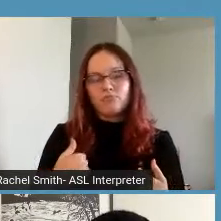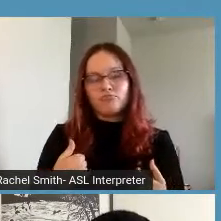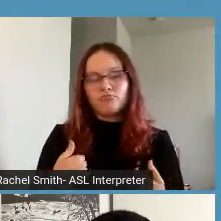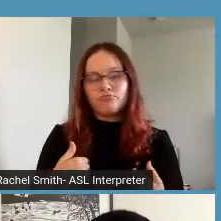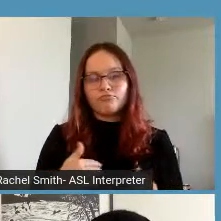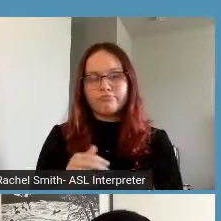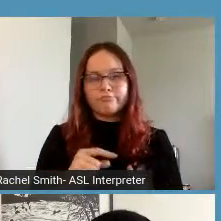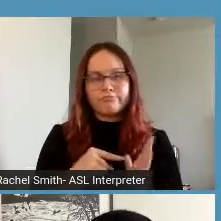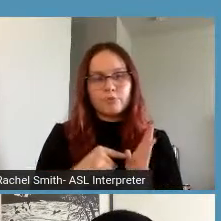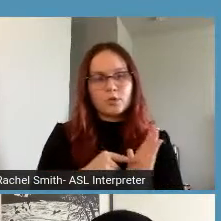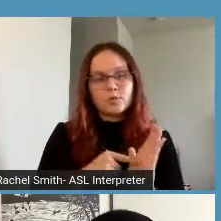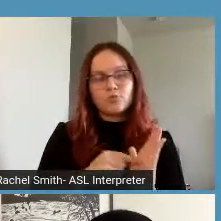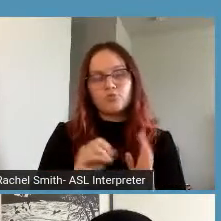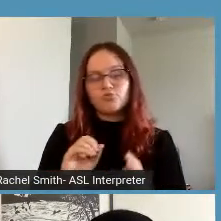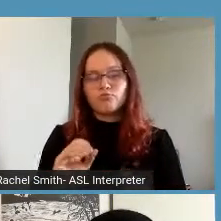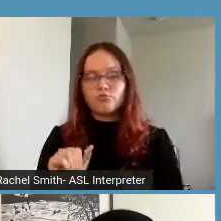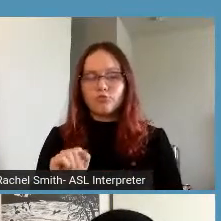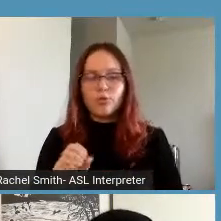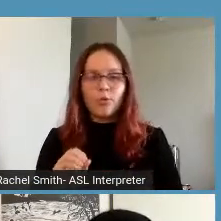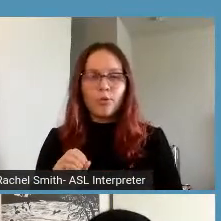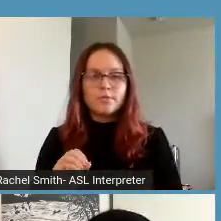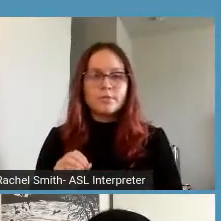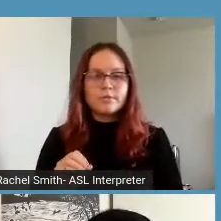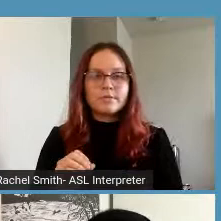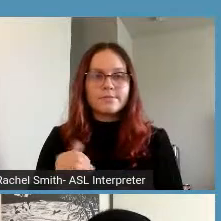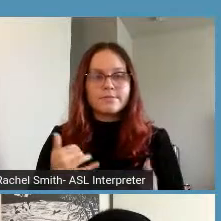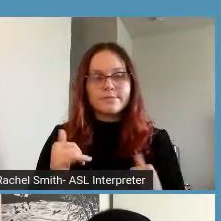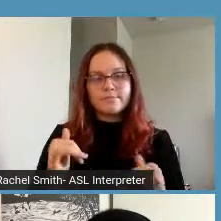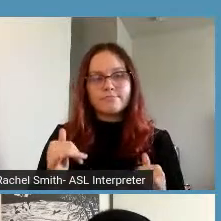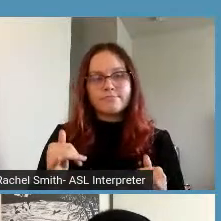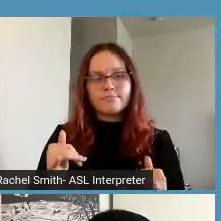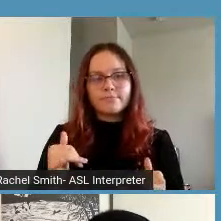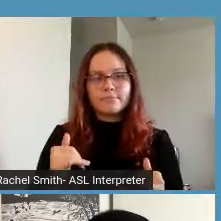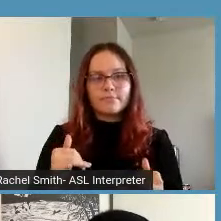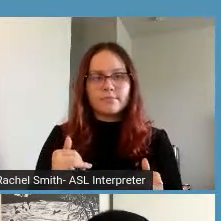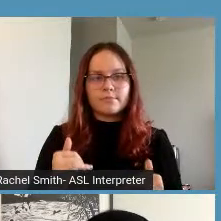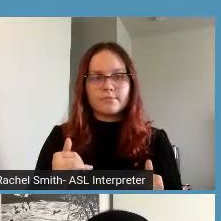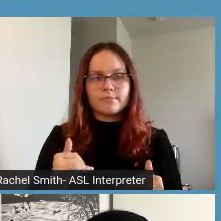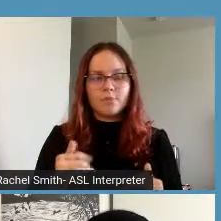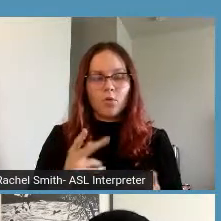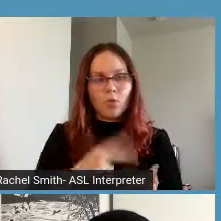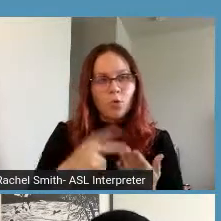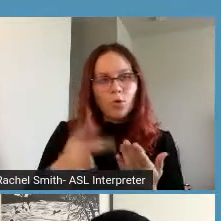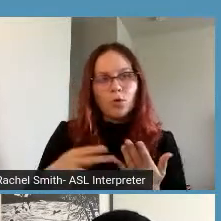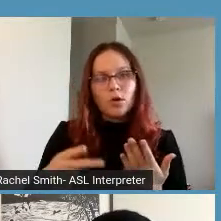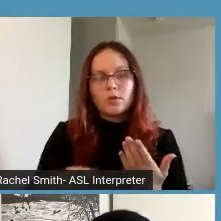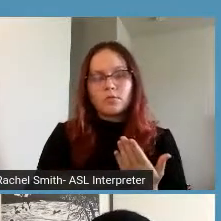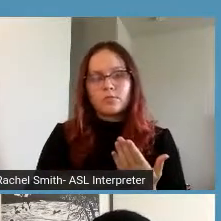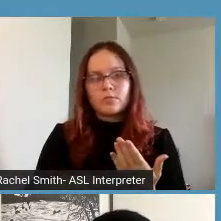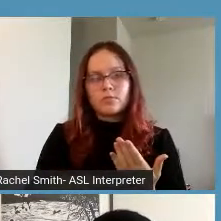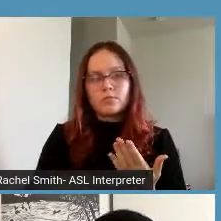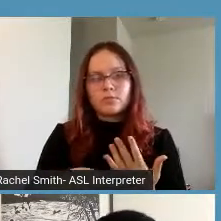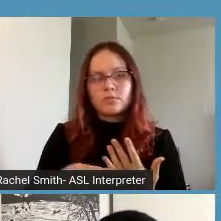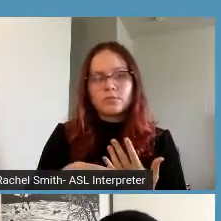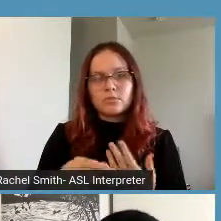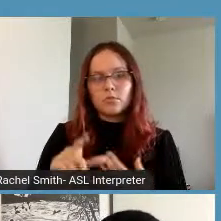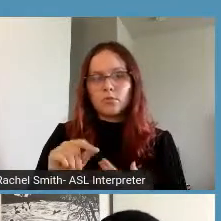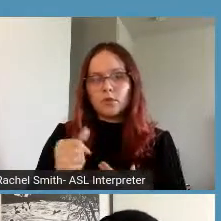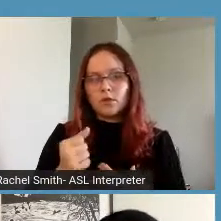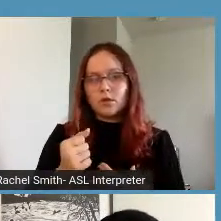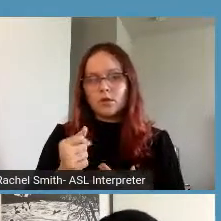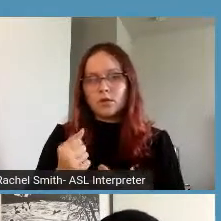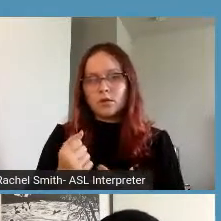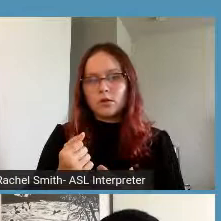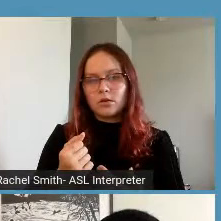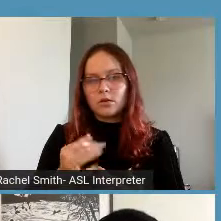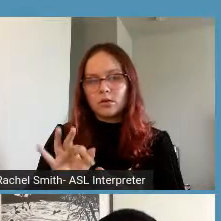vibrant suffrage series, public series happening in slated programs in 2019. It started in 2020